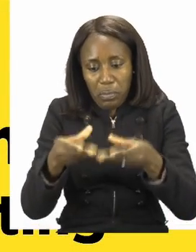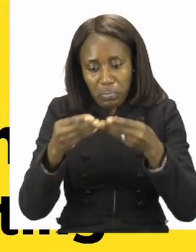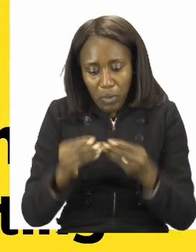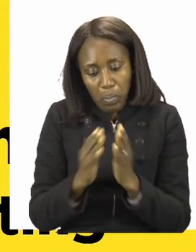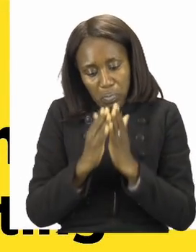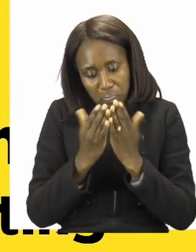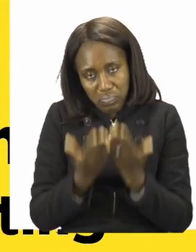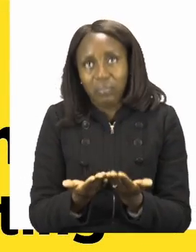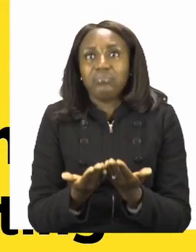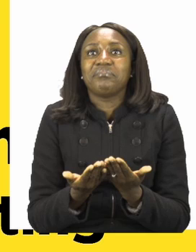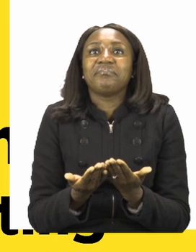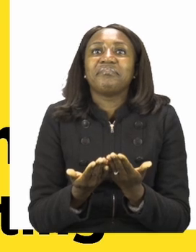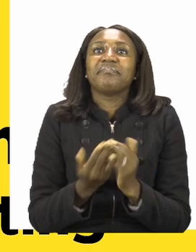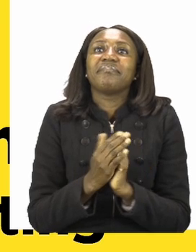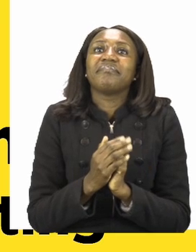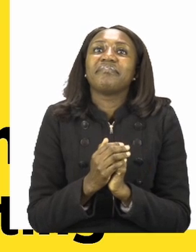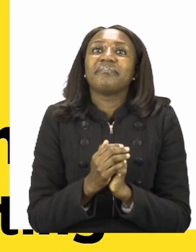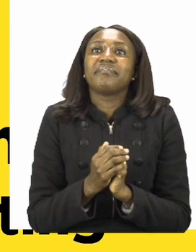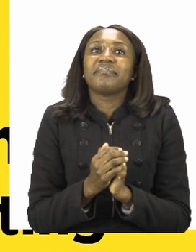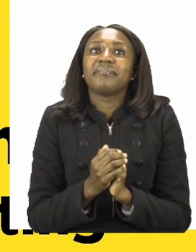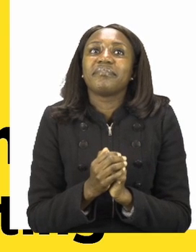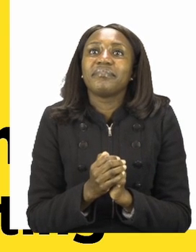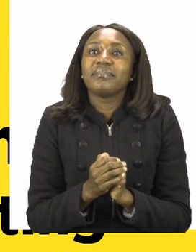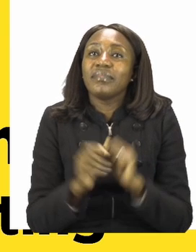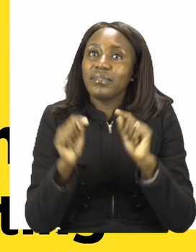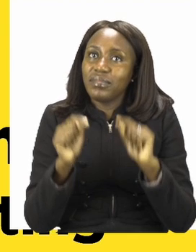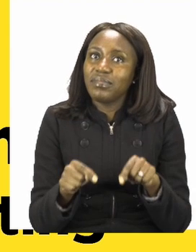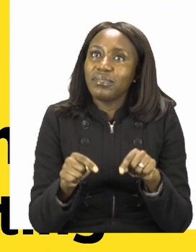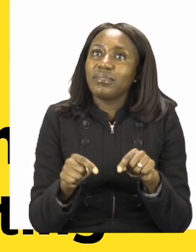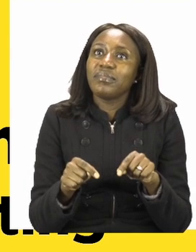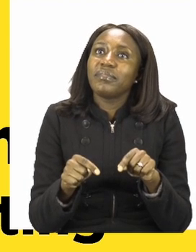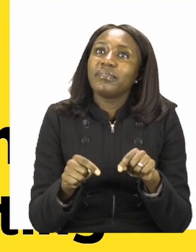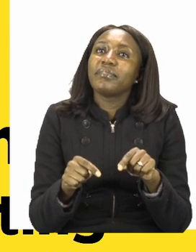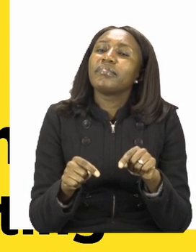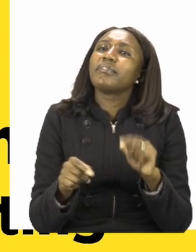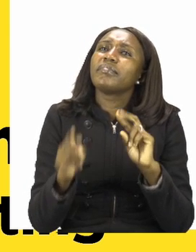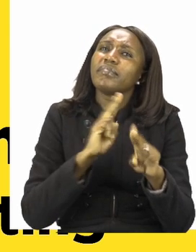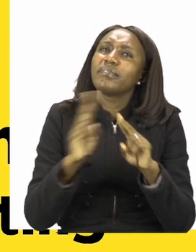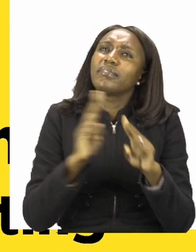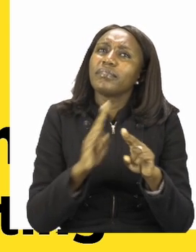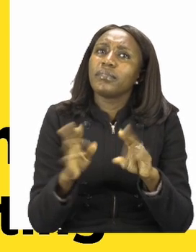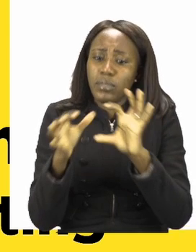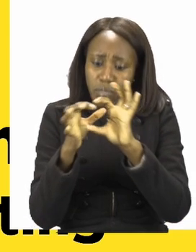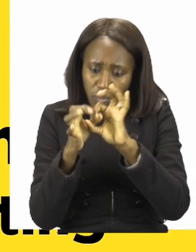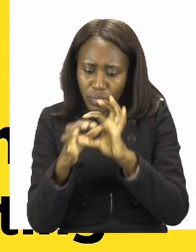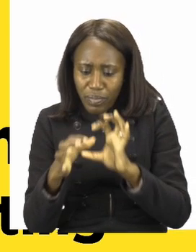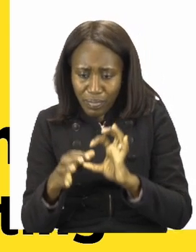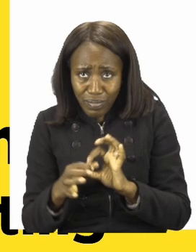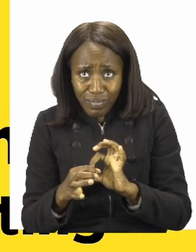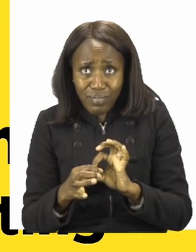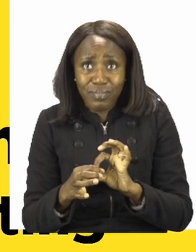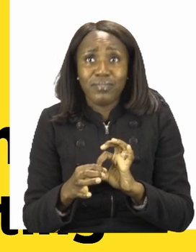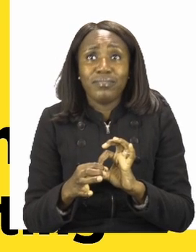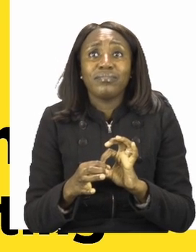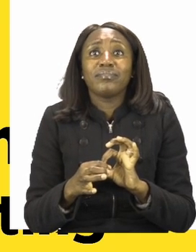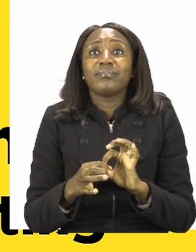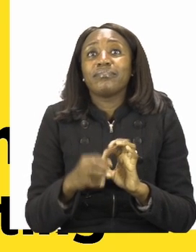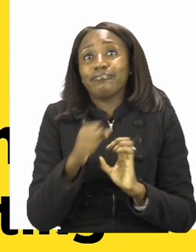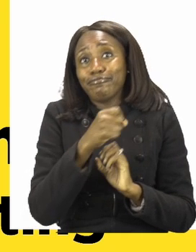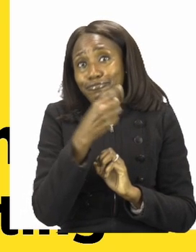anything else. For today's lesson, we will be talking about connecting